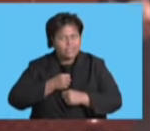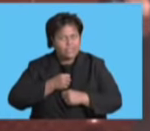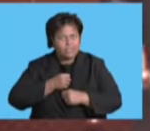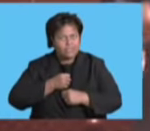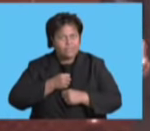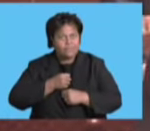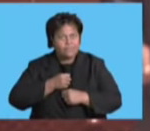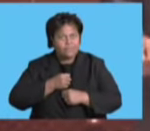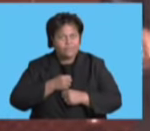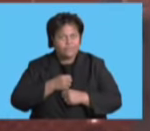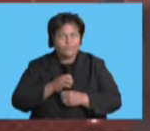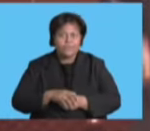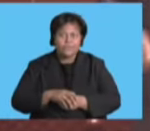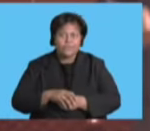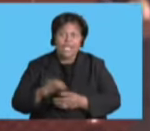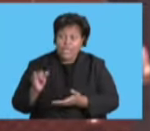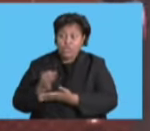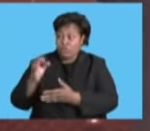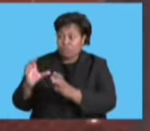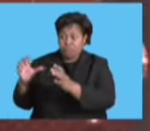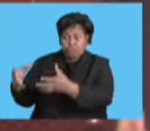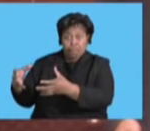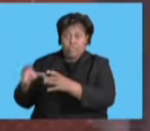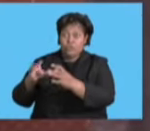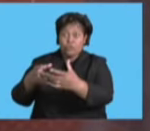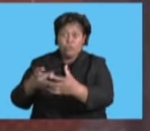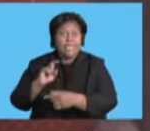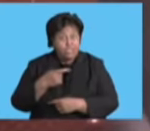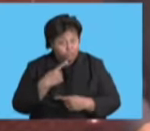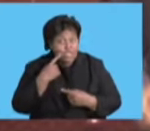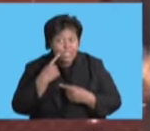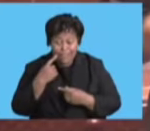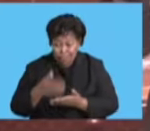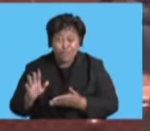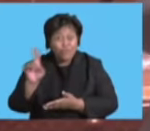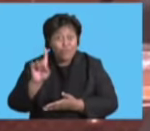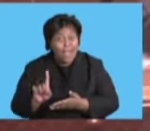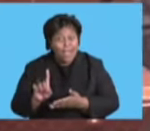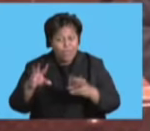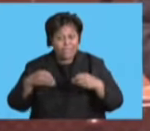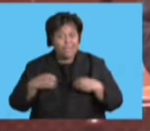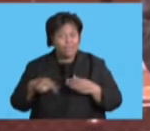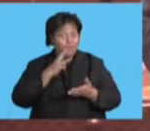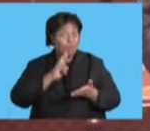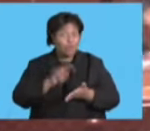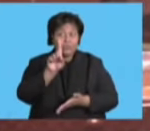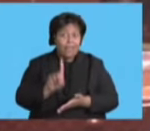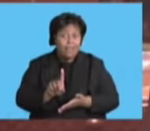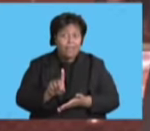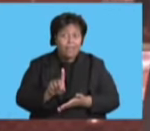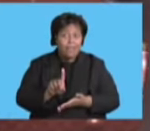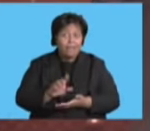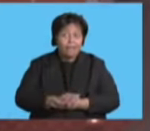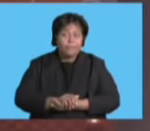in those institutions, and if we are sending a signal today, if we accept this report,